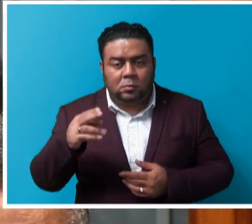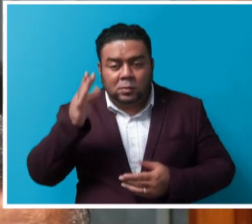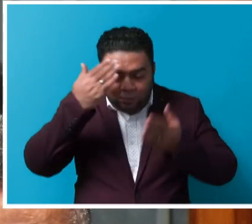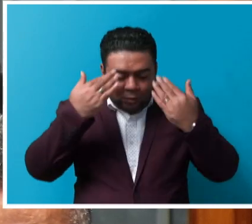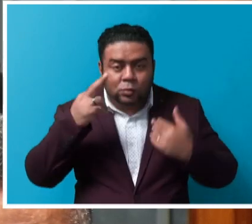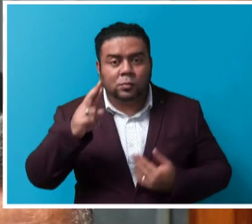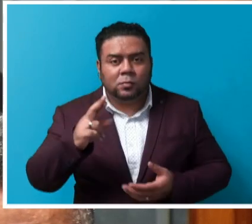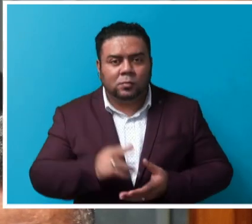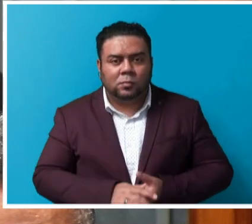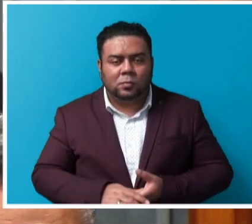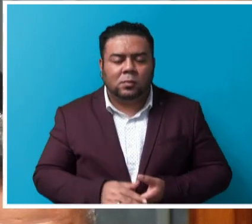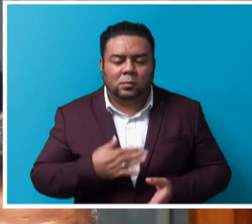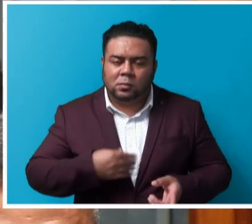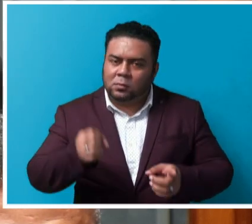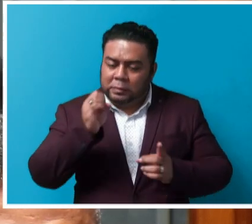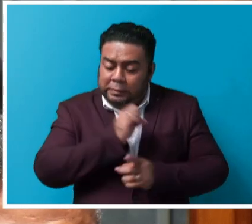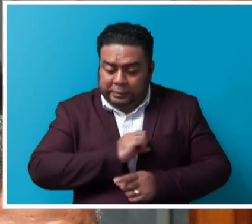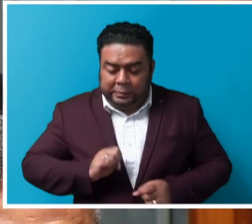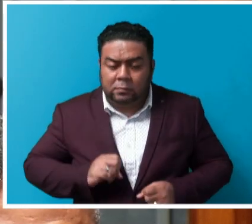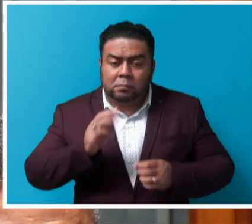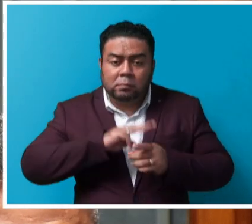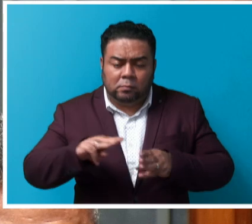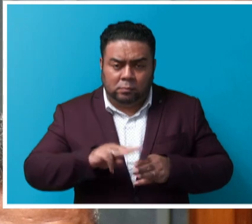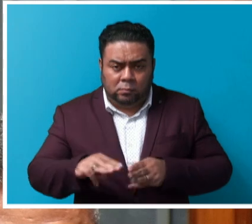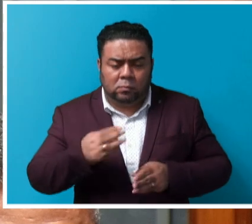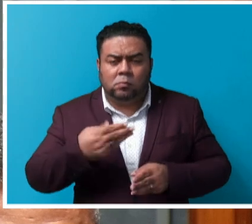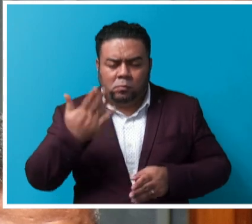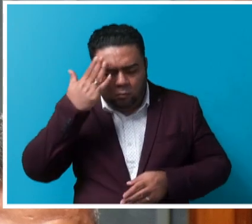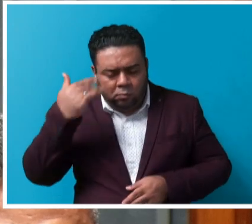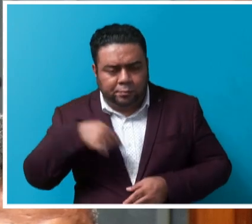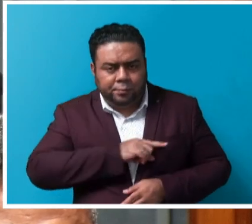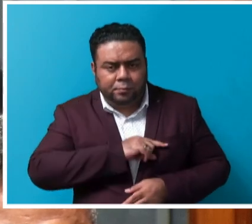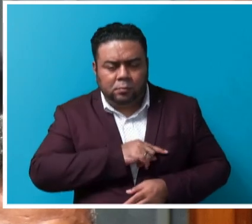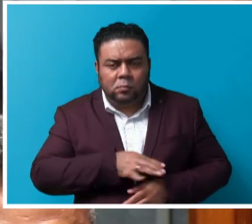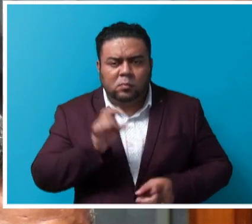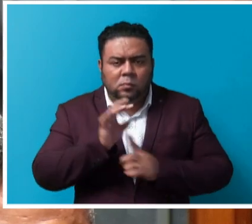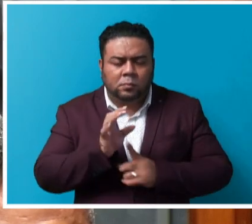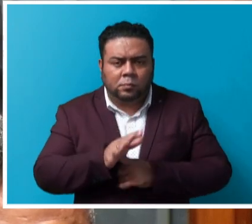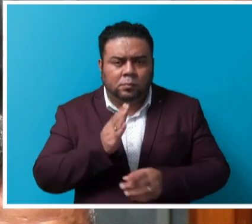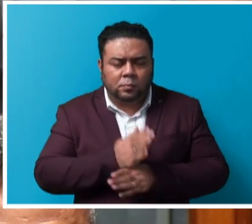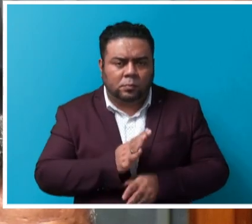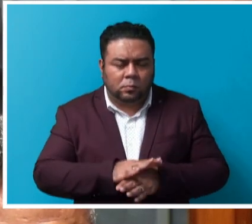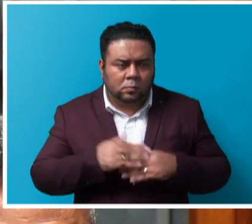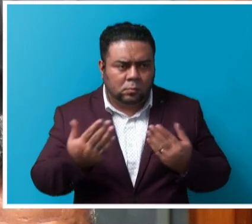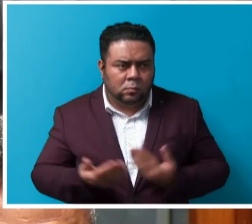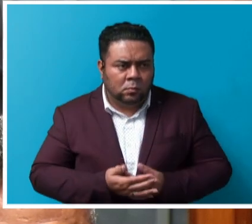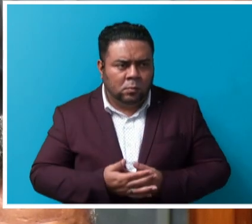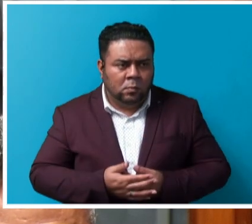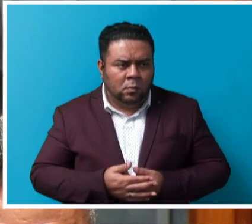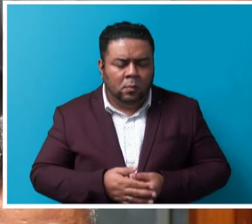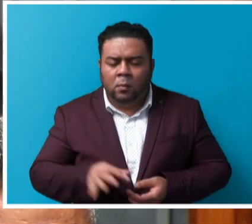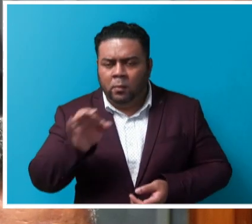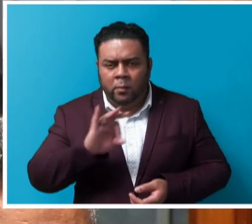sir, His Excellency's message reminds us about the importance of working together to ensure that no